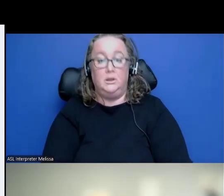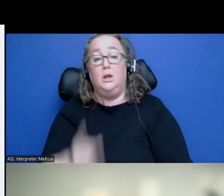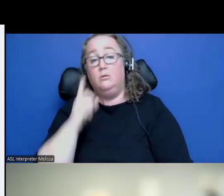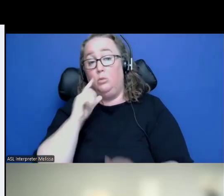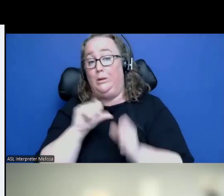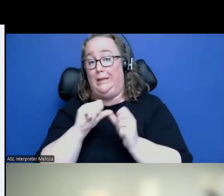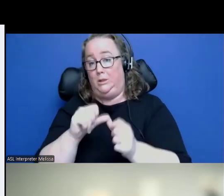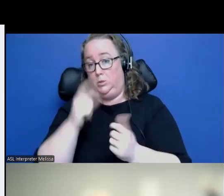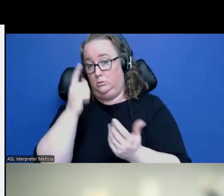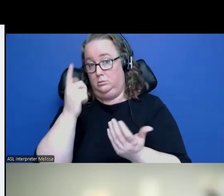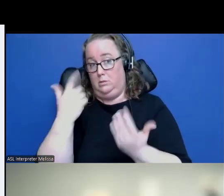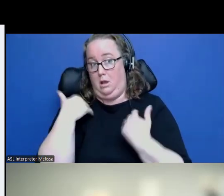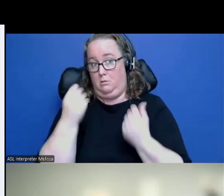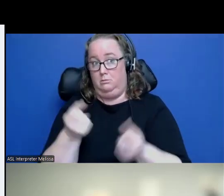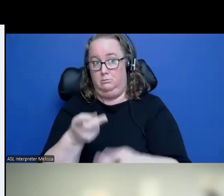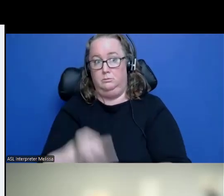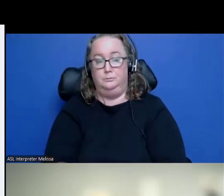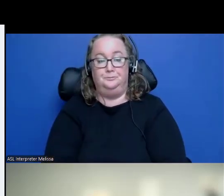continuing care.